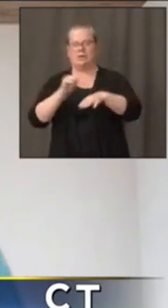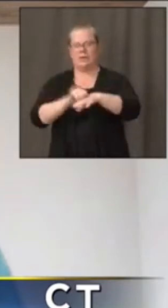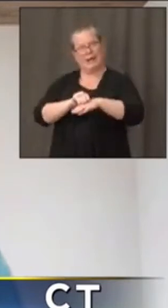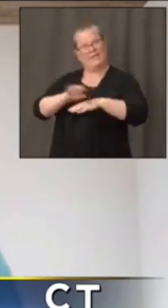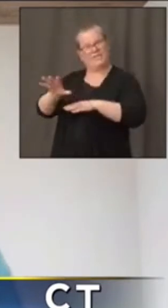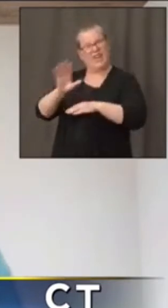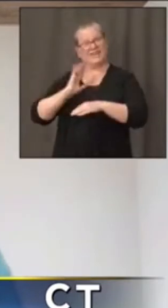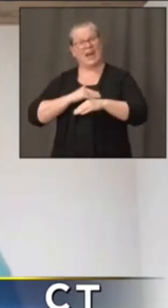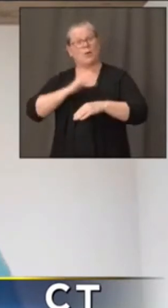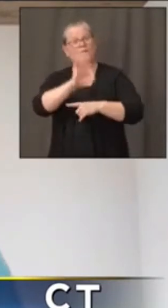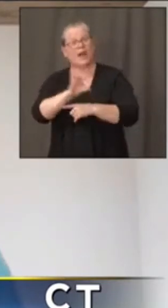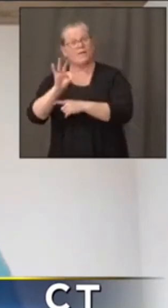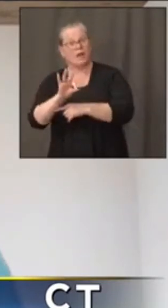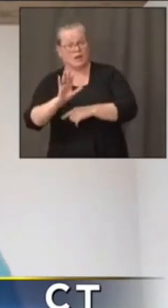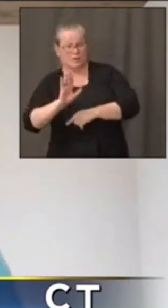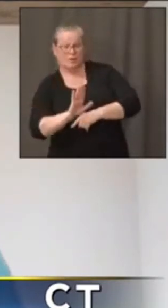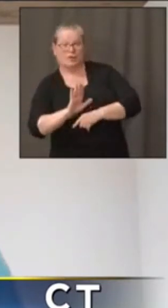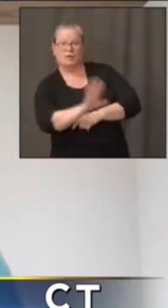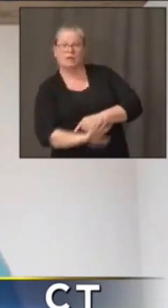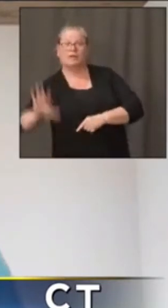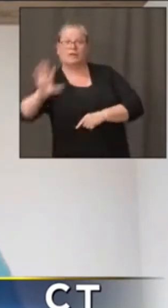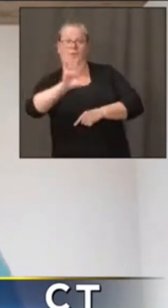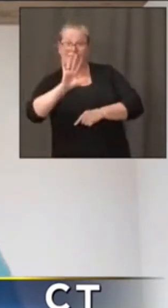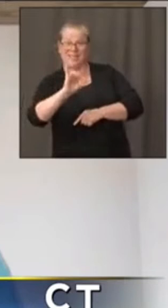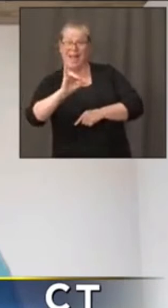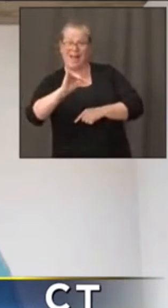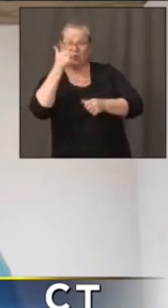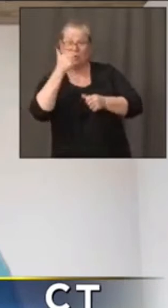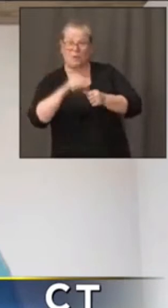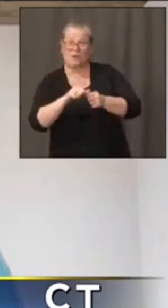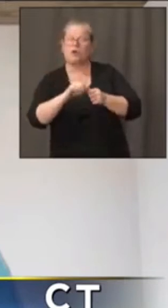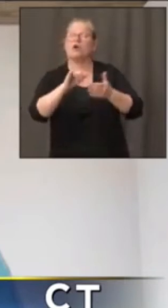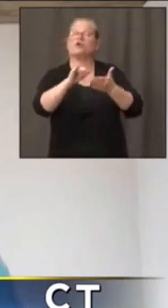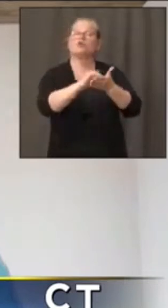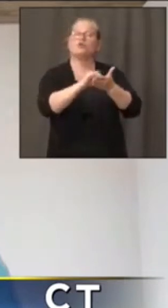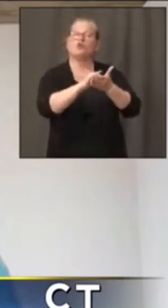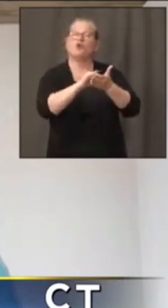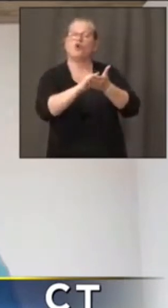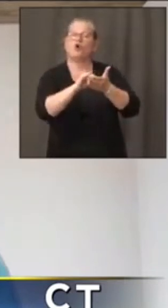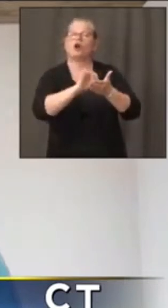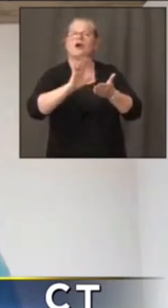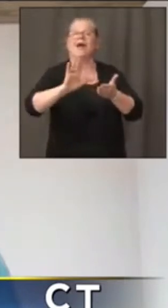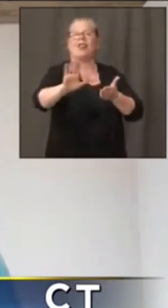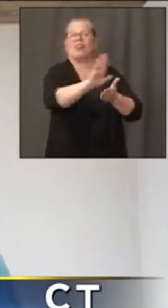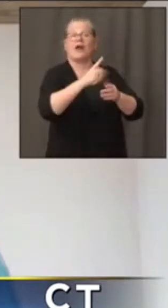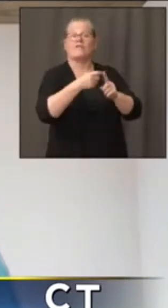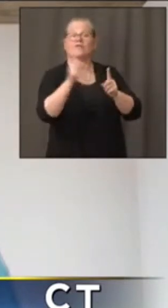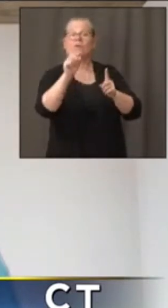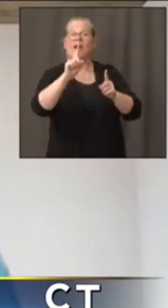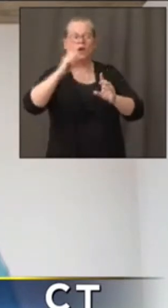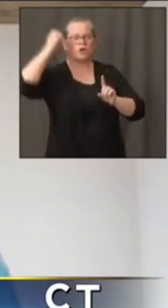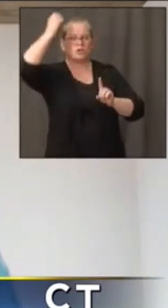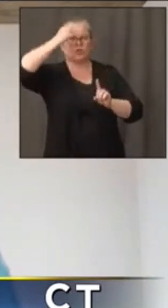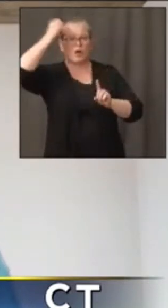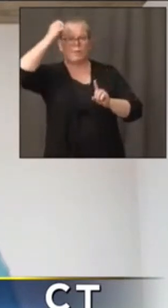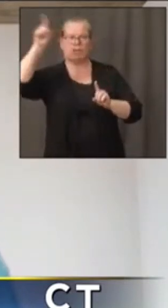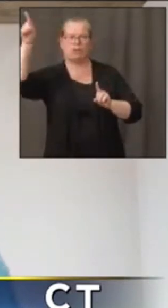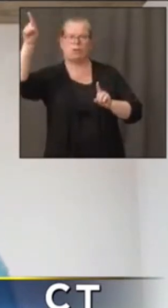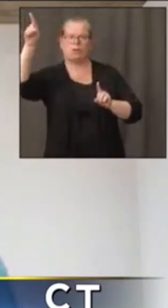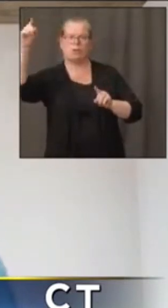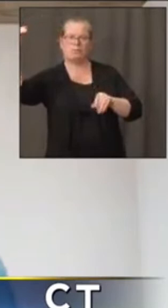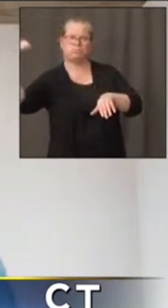cases were actually caused by strengthen Europe from Europe which we now know appears to be more easily